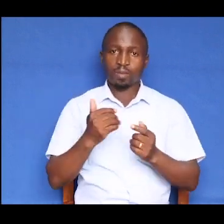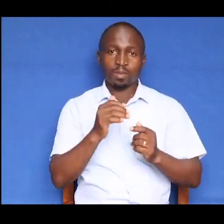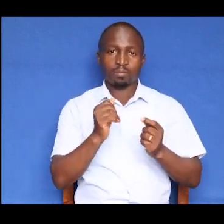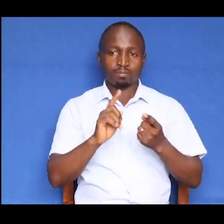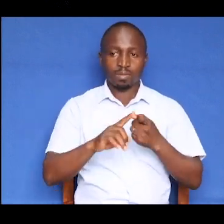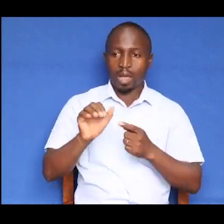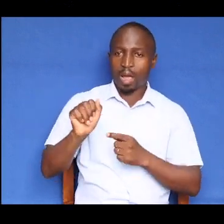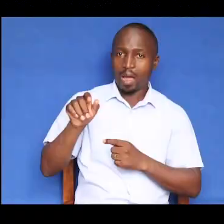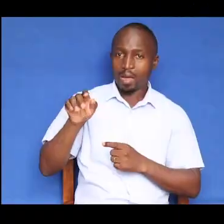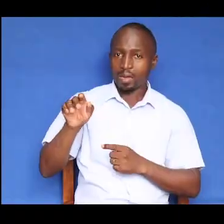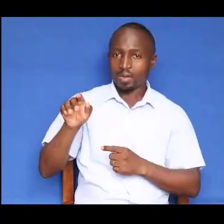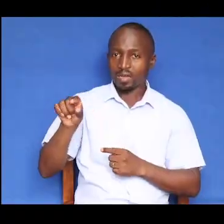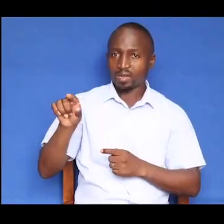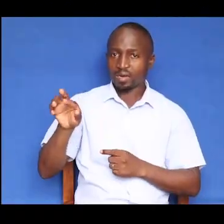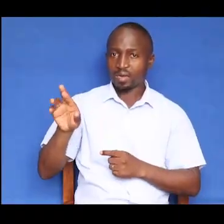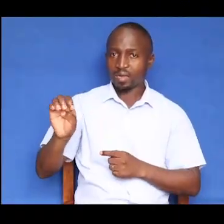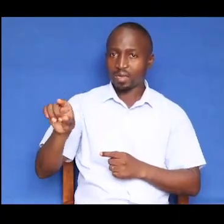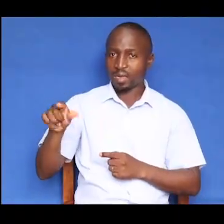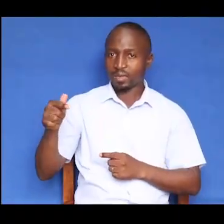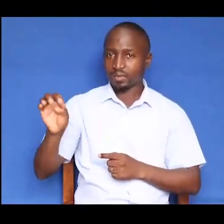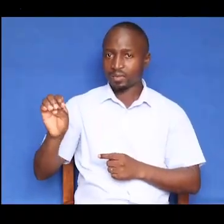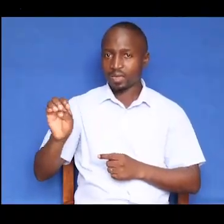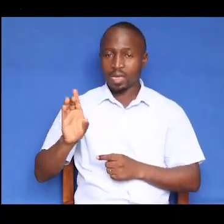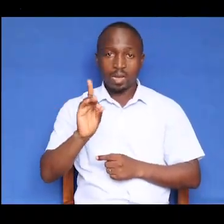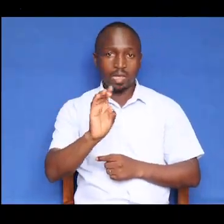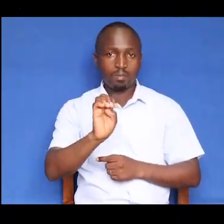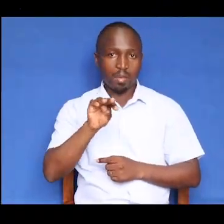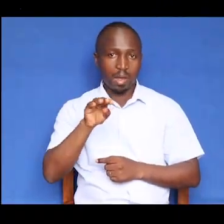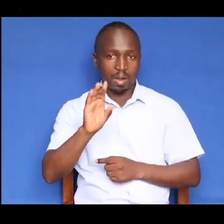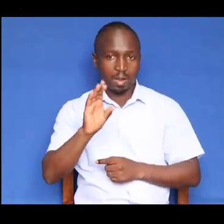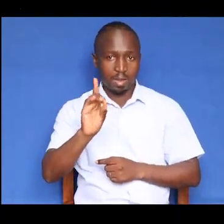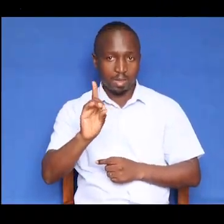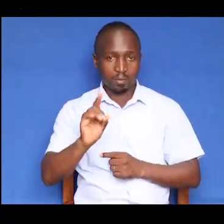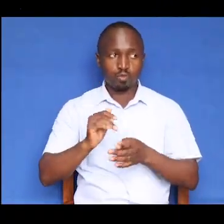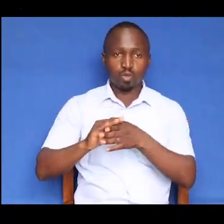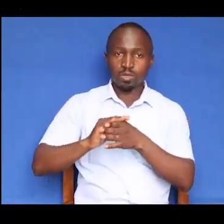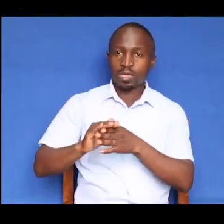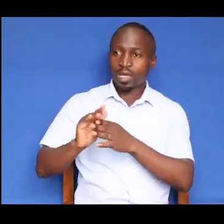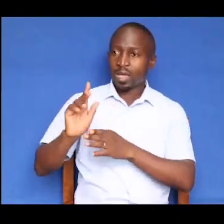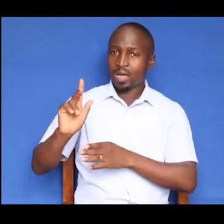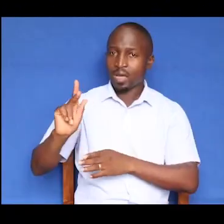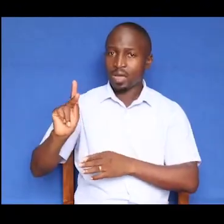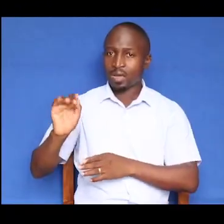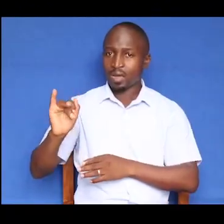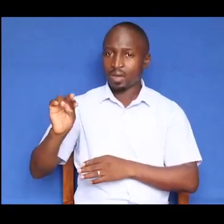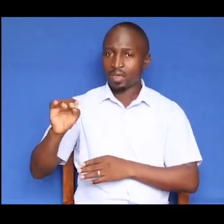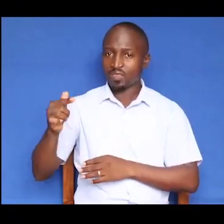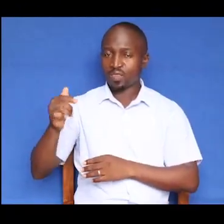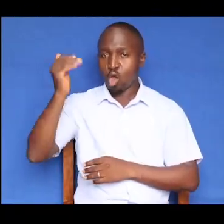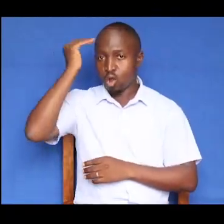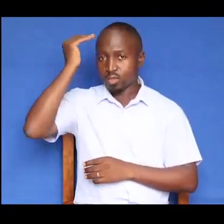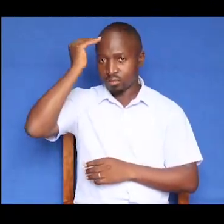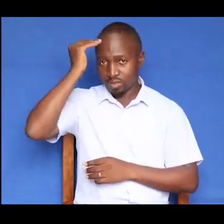aggregate supply. Keynes, according to Keynes' concepts, we use Keynes' concept according to